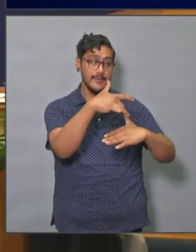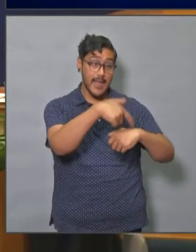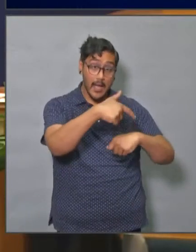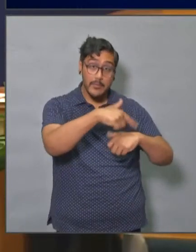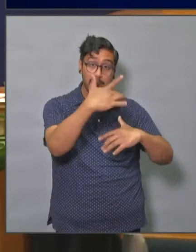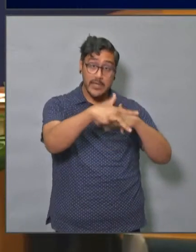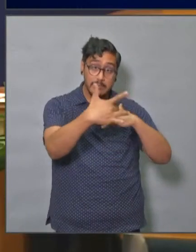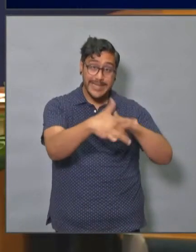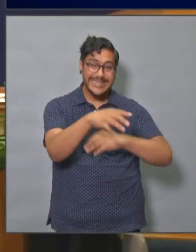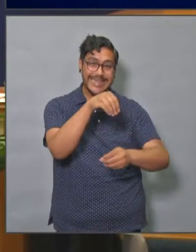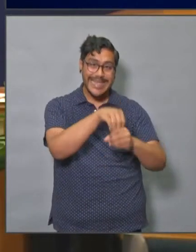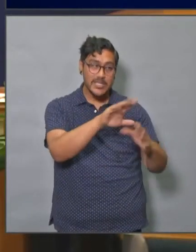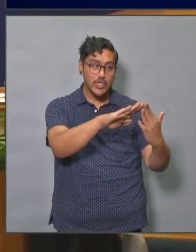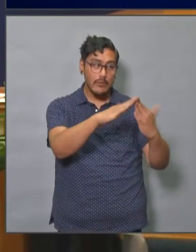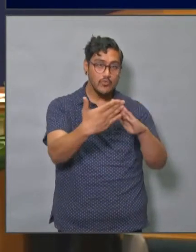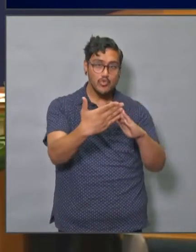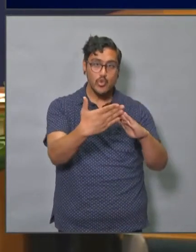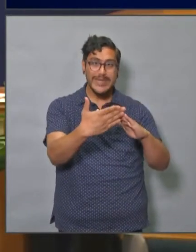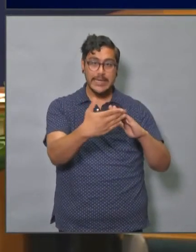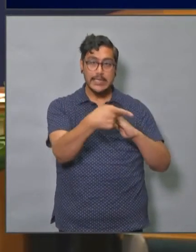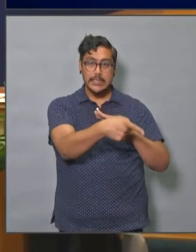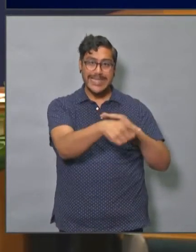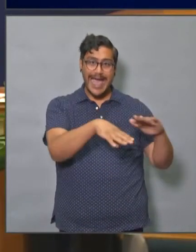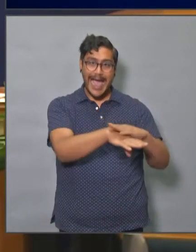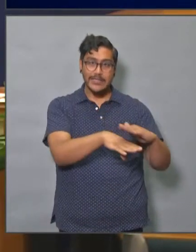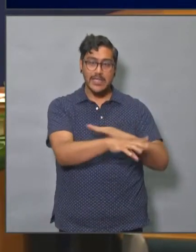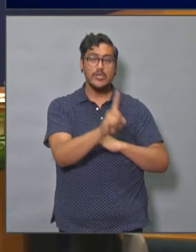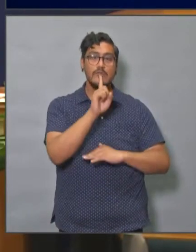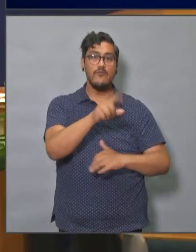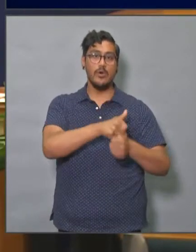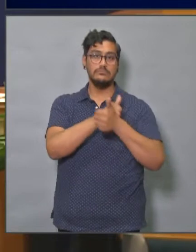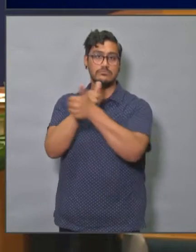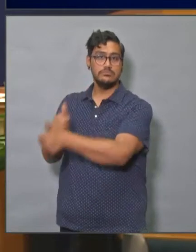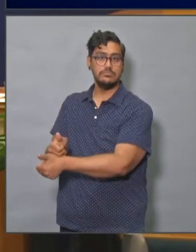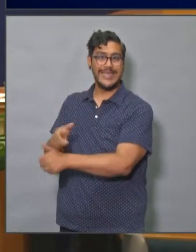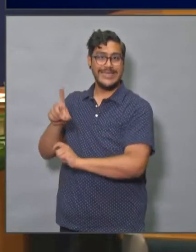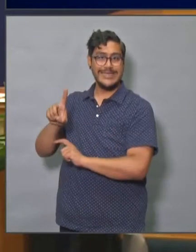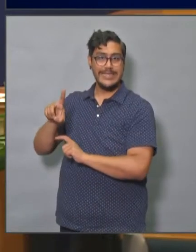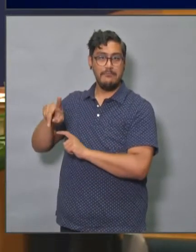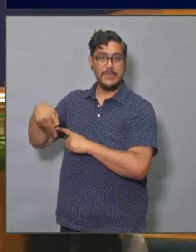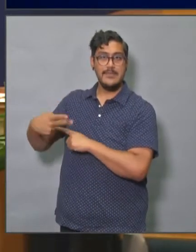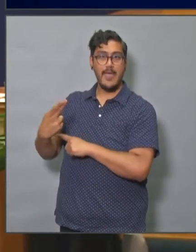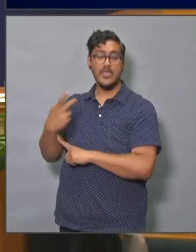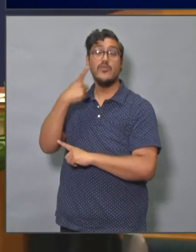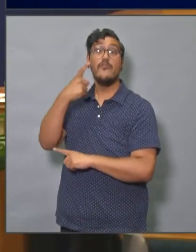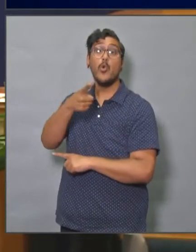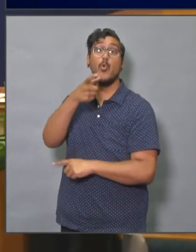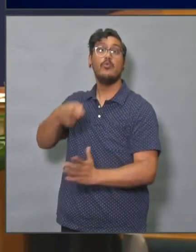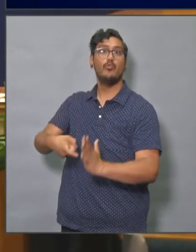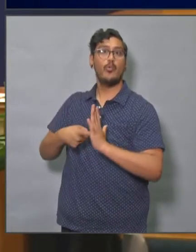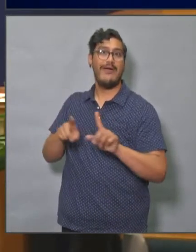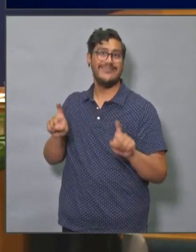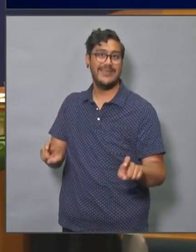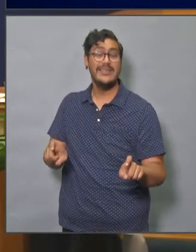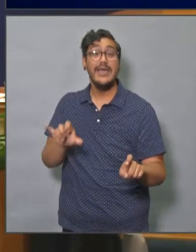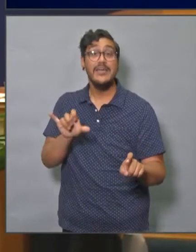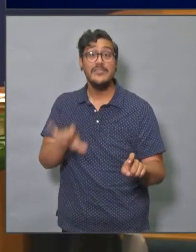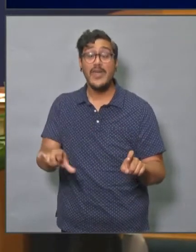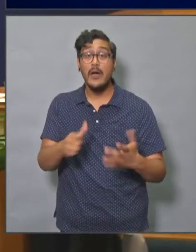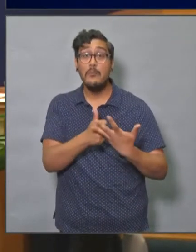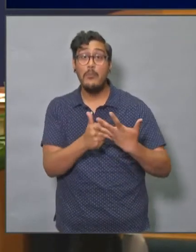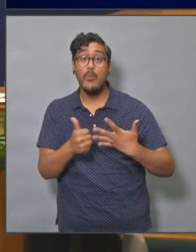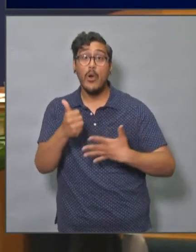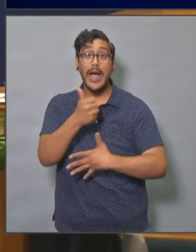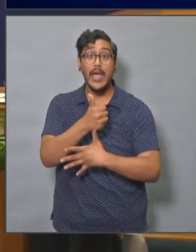the community-based testing access to align with the DPH criteria for who needs to be tested. This does prioritize first